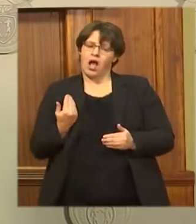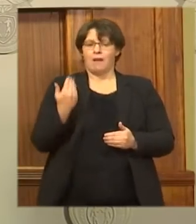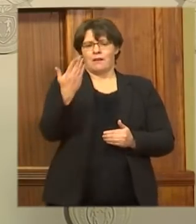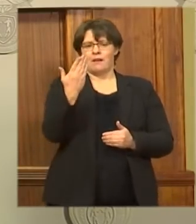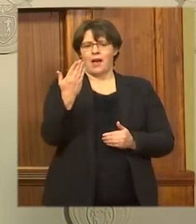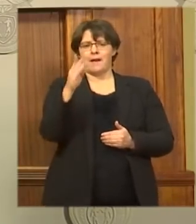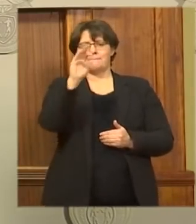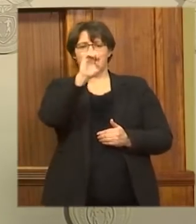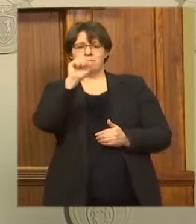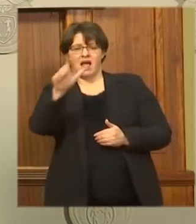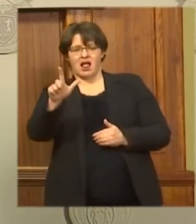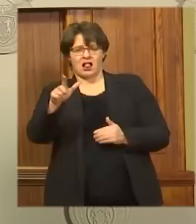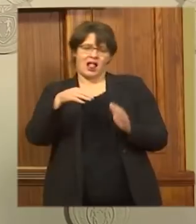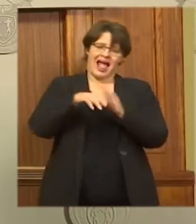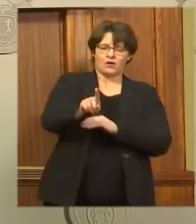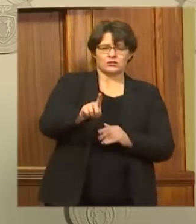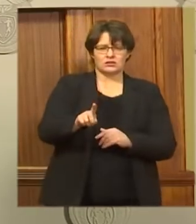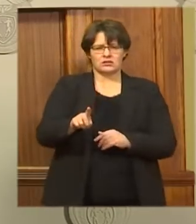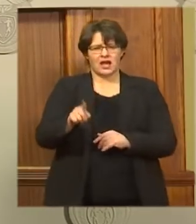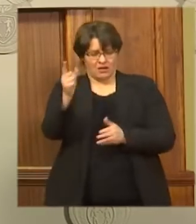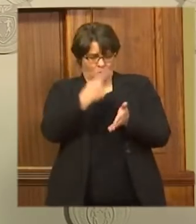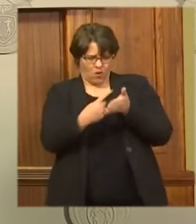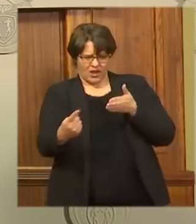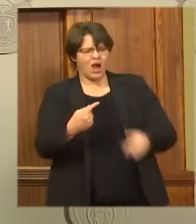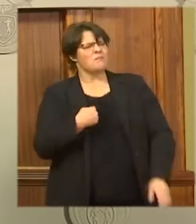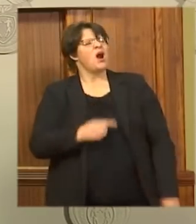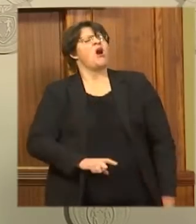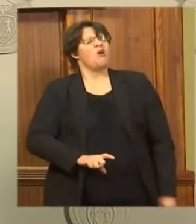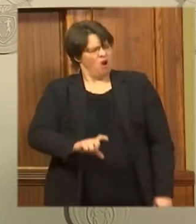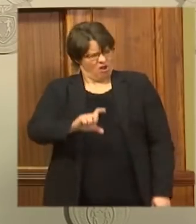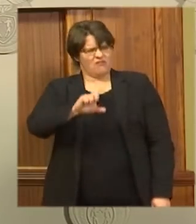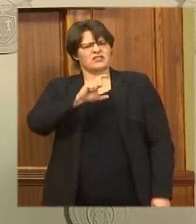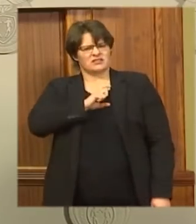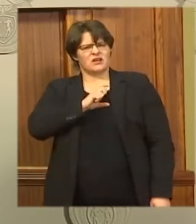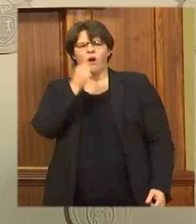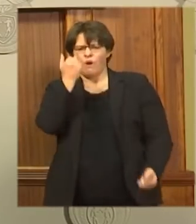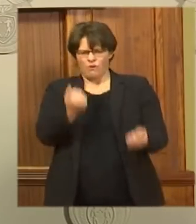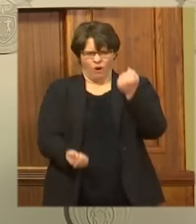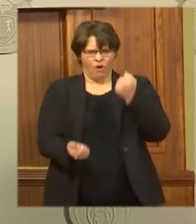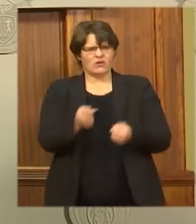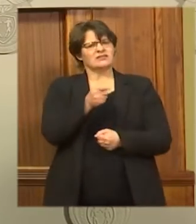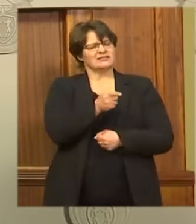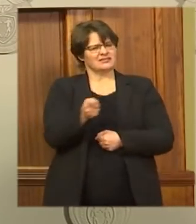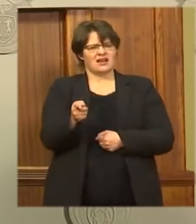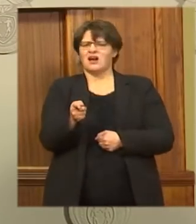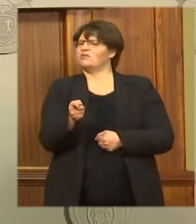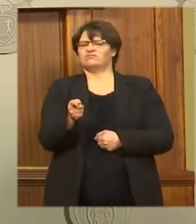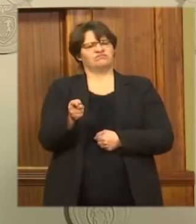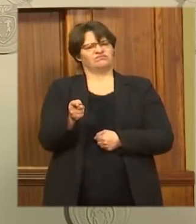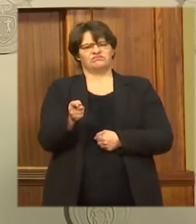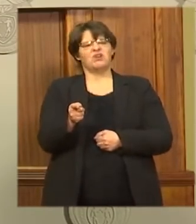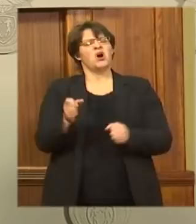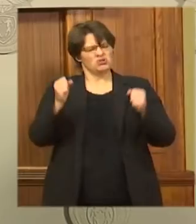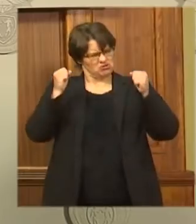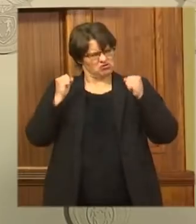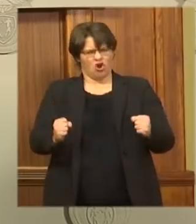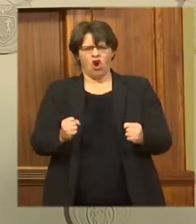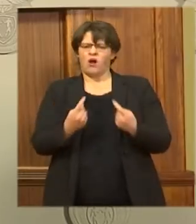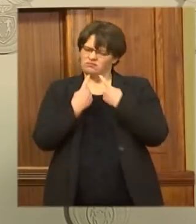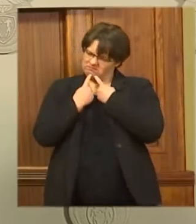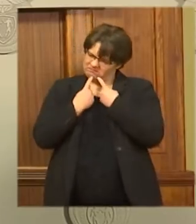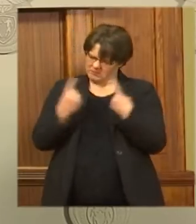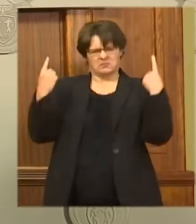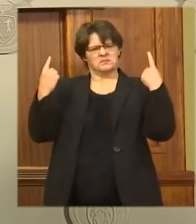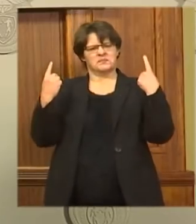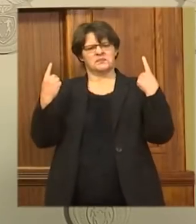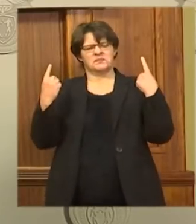applications this week, I have the utmost confidence that our courts will send the strongest of